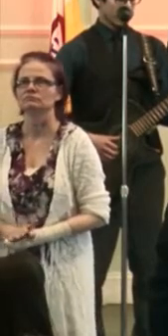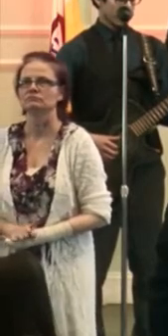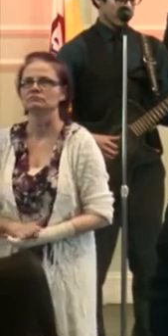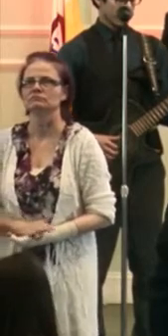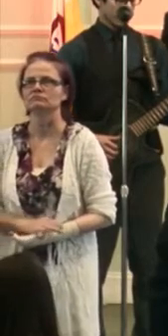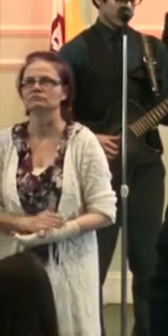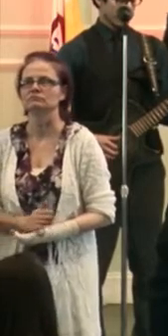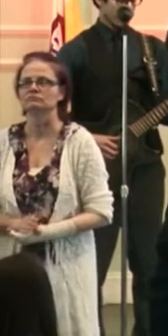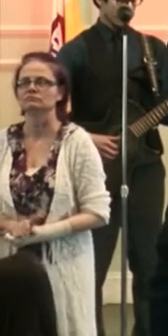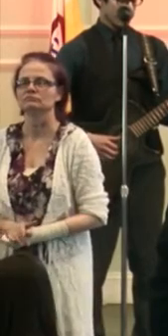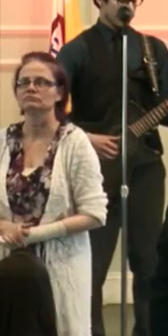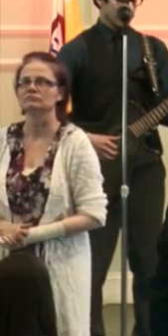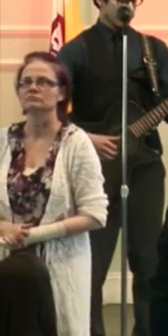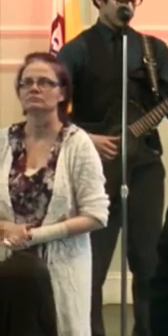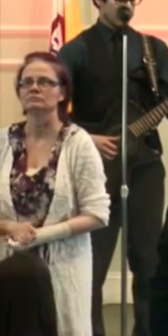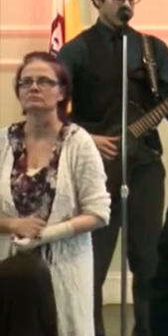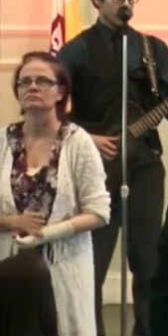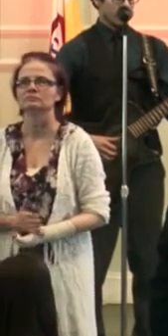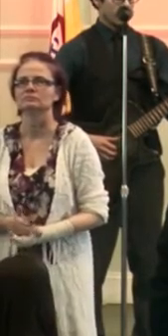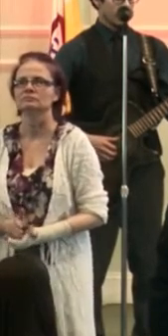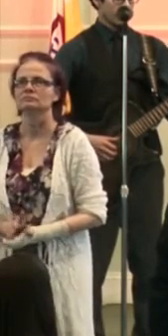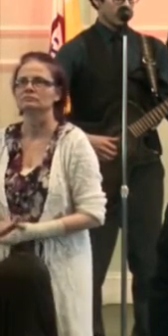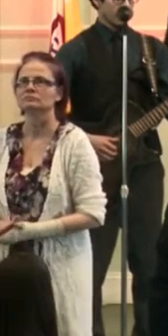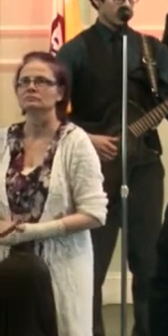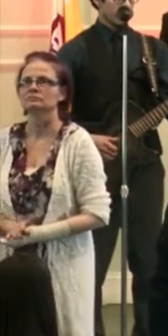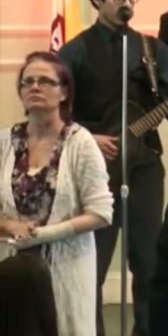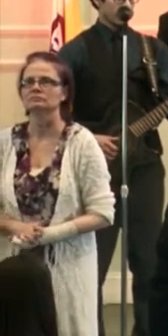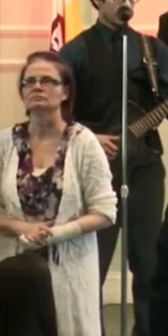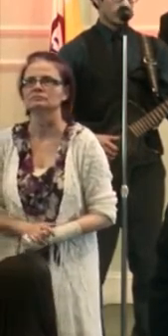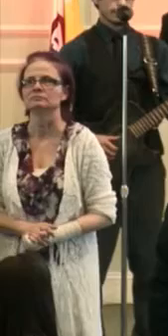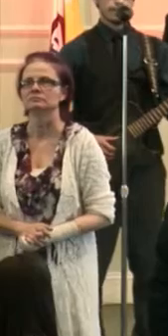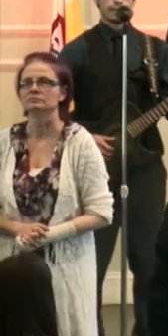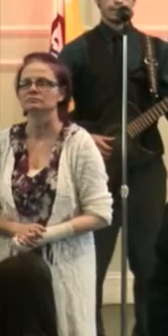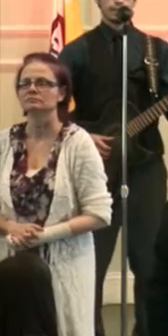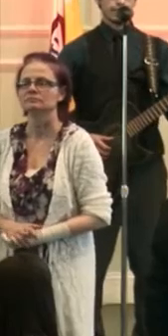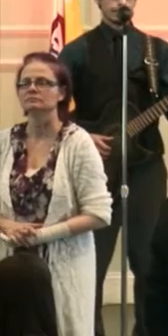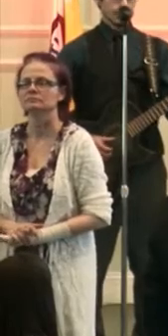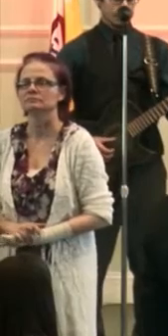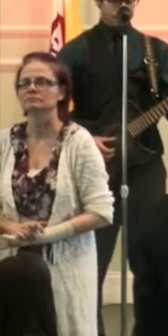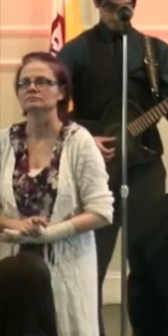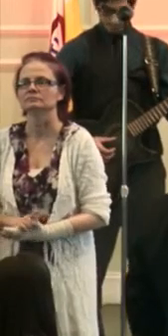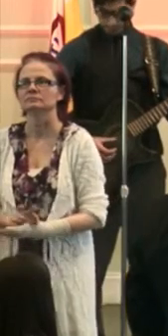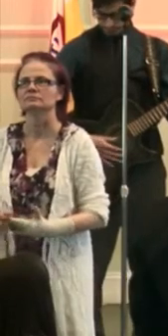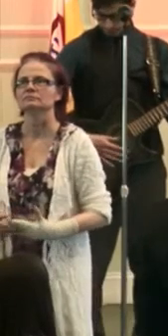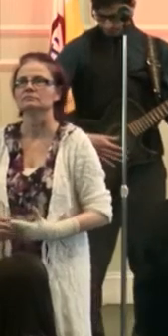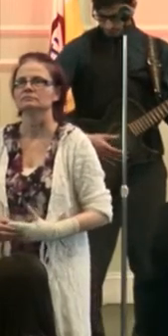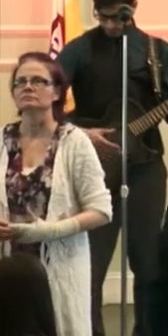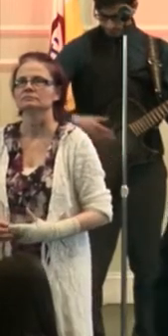Thank you.